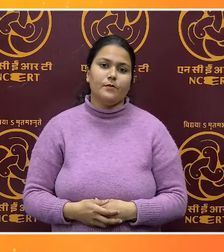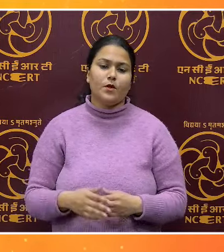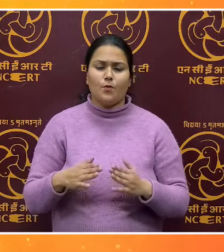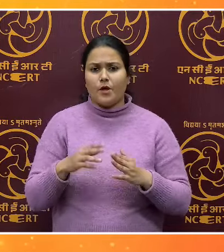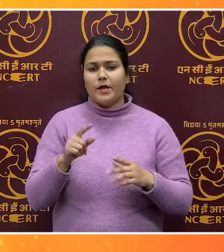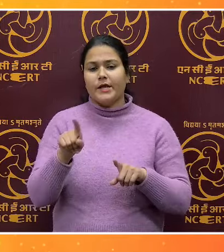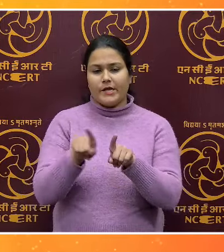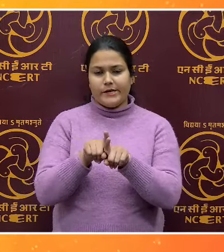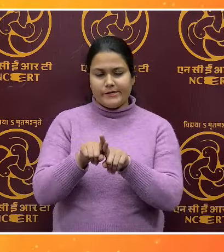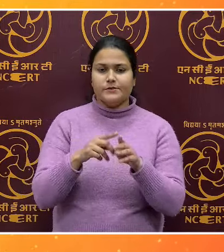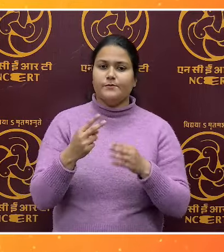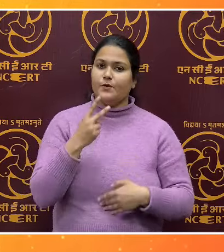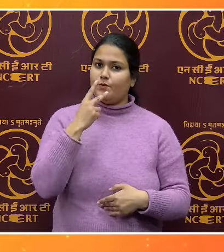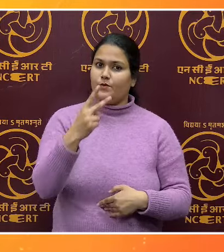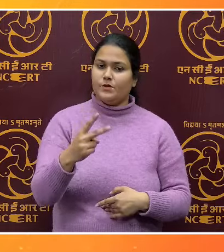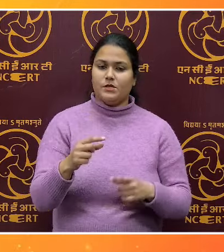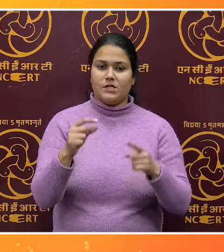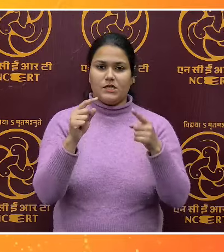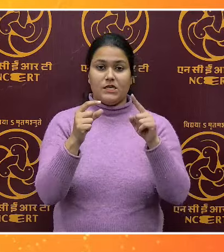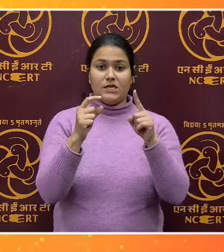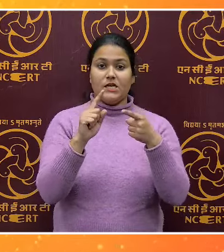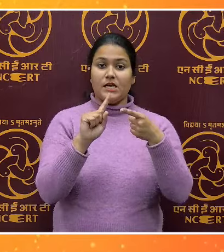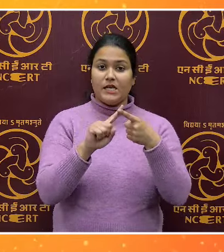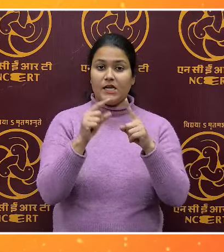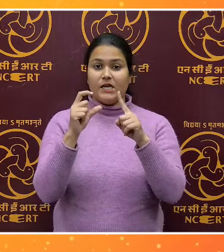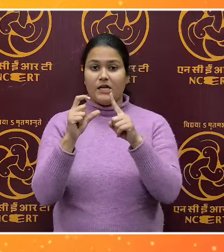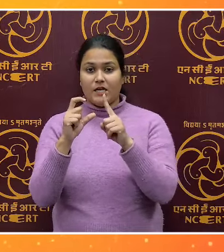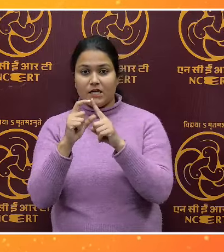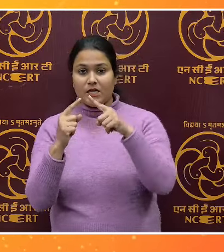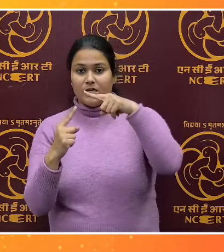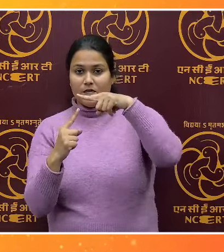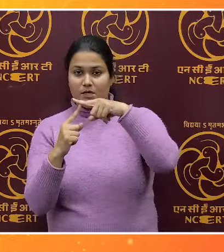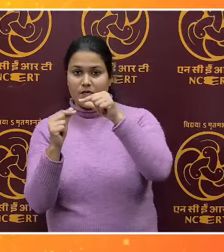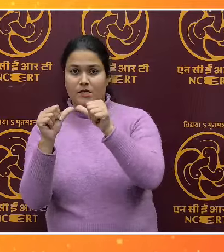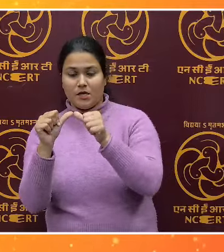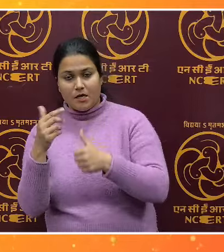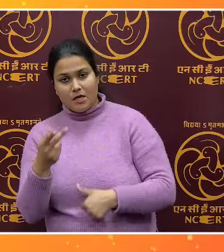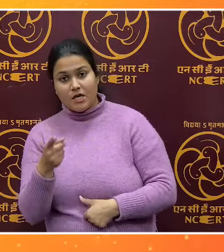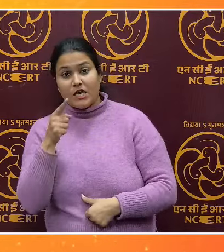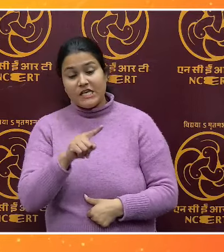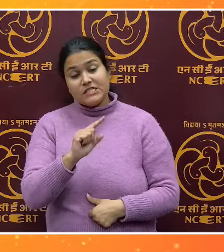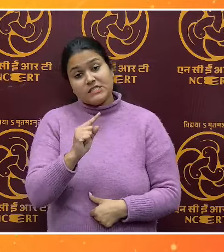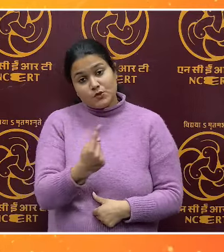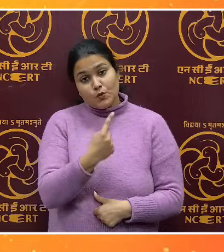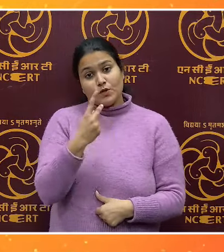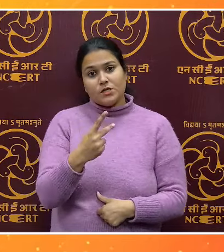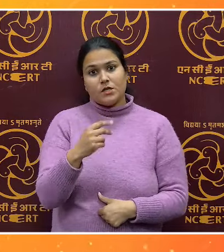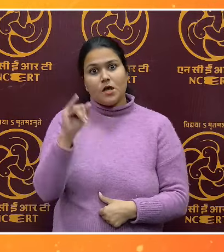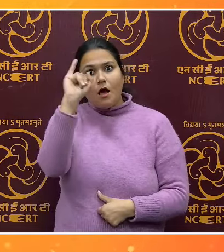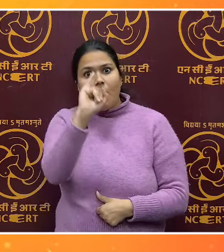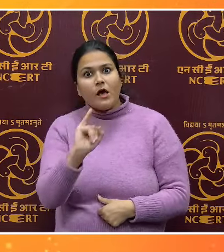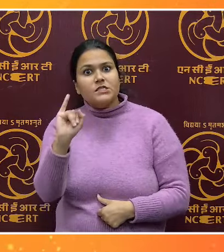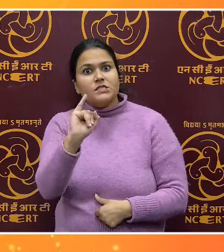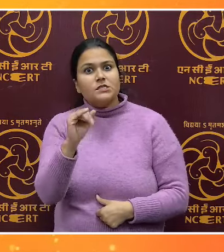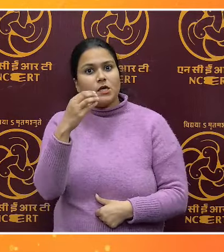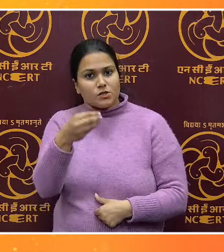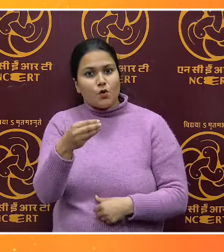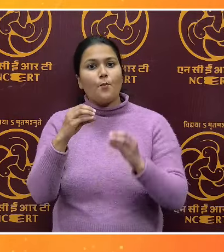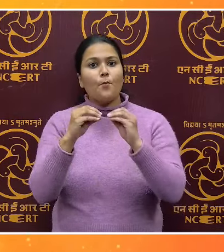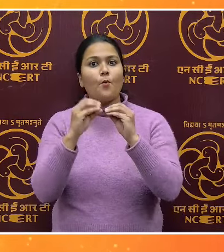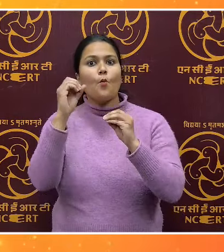one example, that was EDTA. This single ligand will make 6 bonds with a central